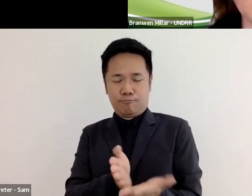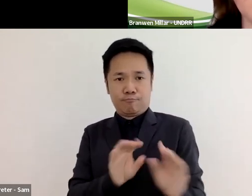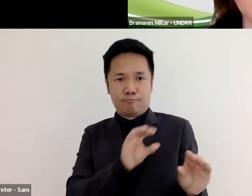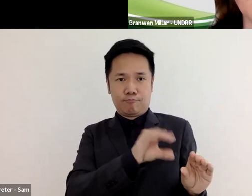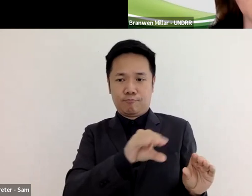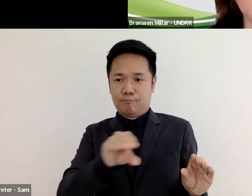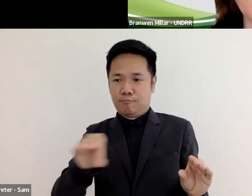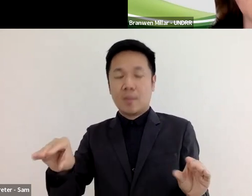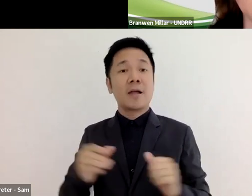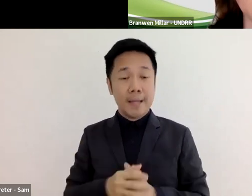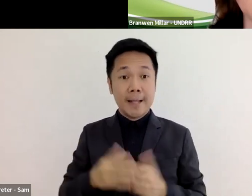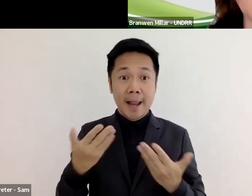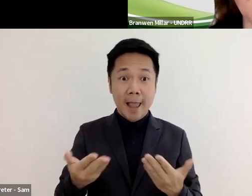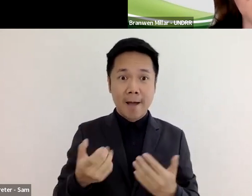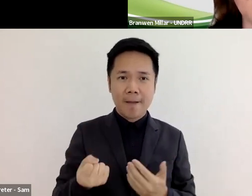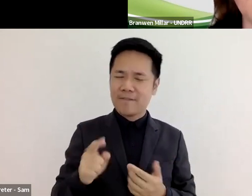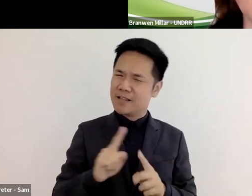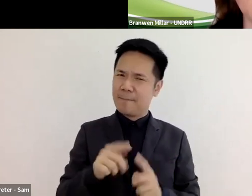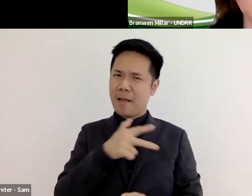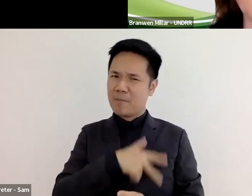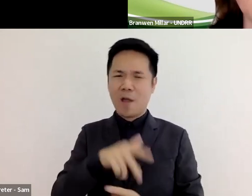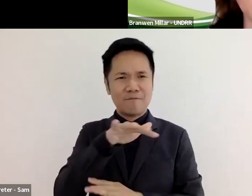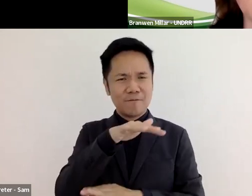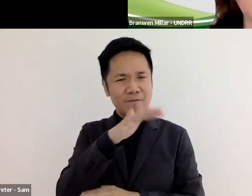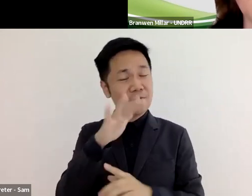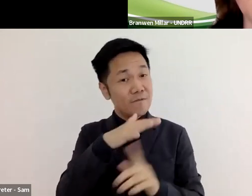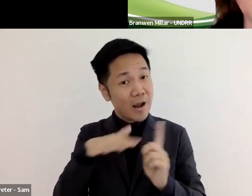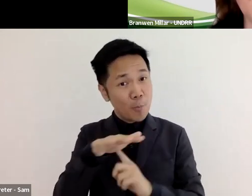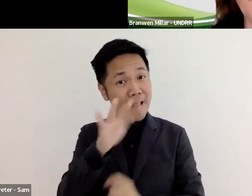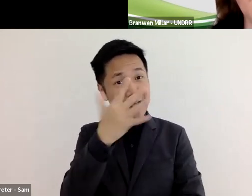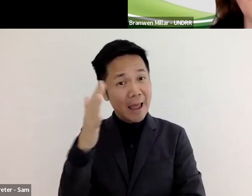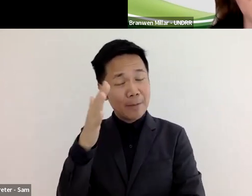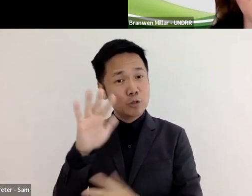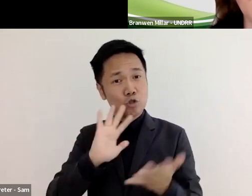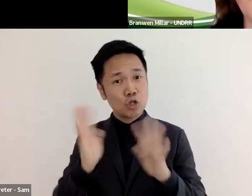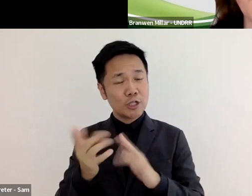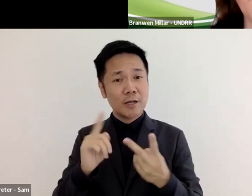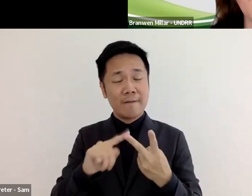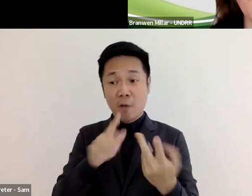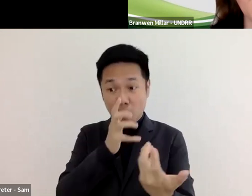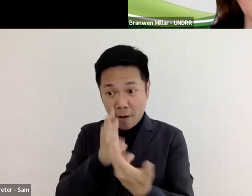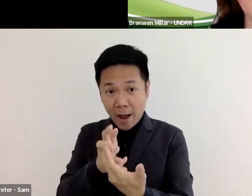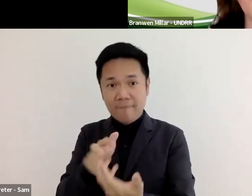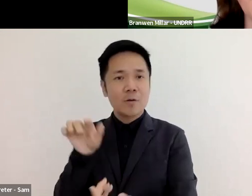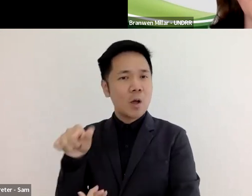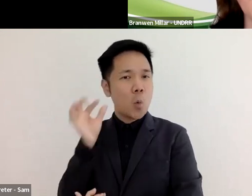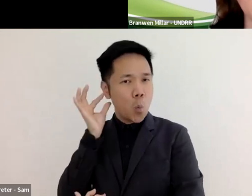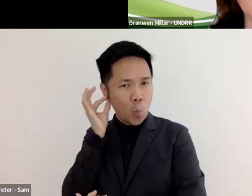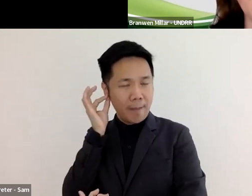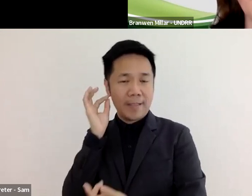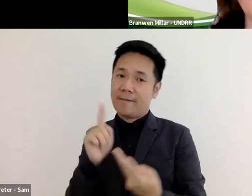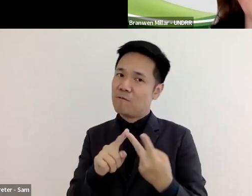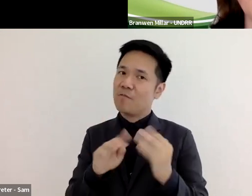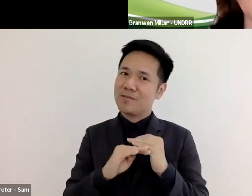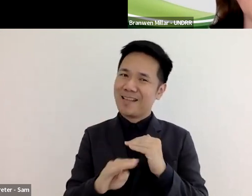ongoing by the ministries, including Ministry of Environment, Forest and Climate Change, to achieve gender-responsive, climate resilient, sustainable